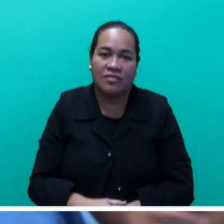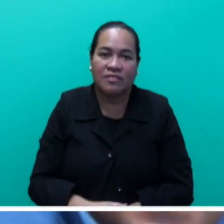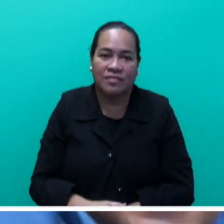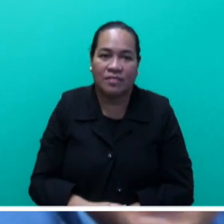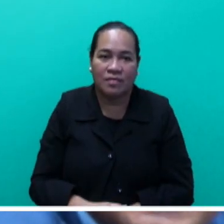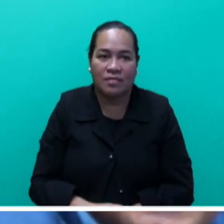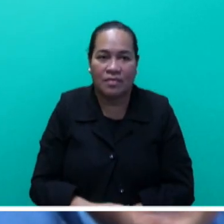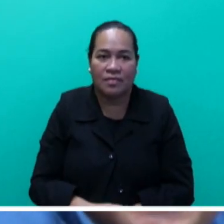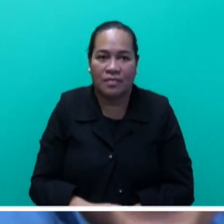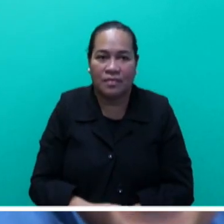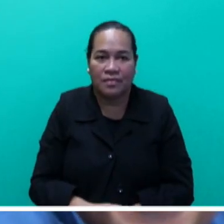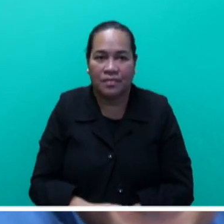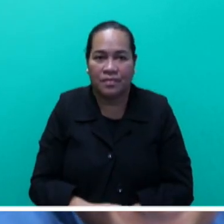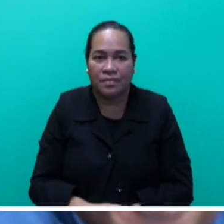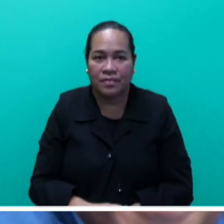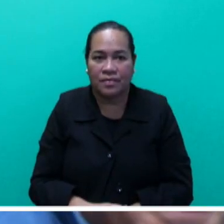Mr. Speaker,